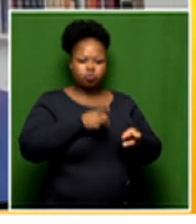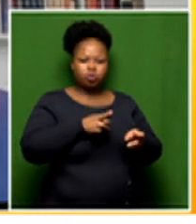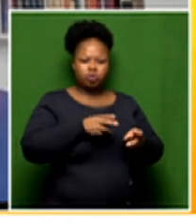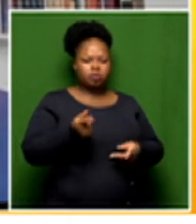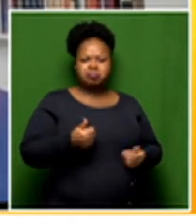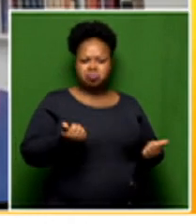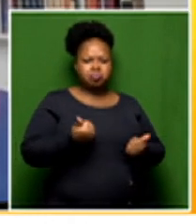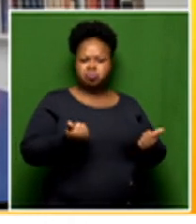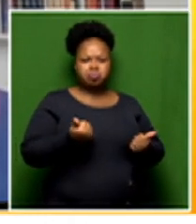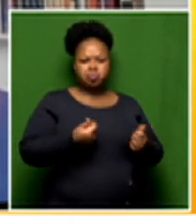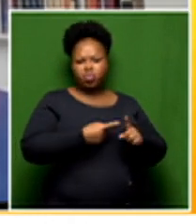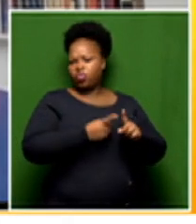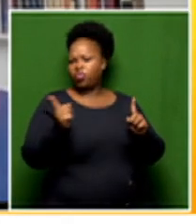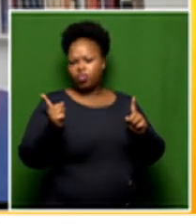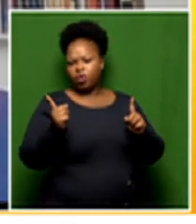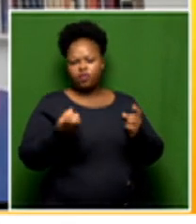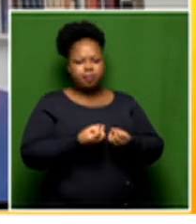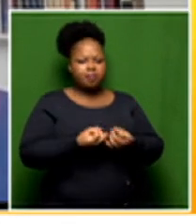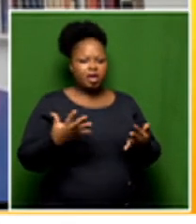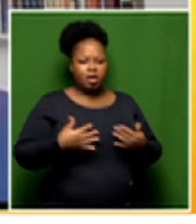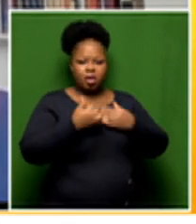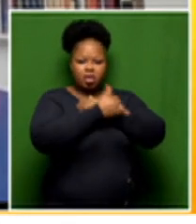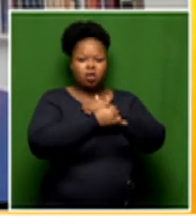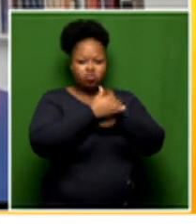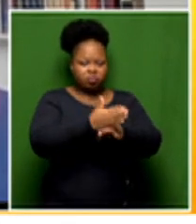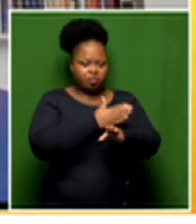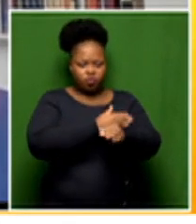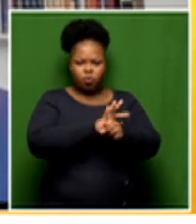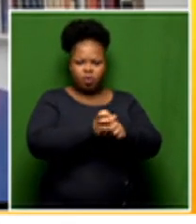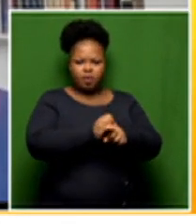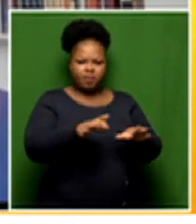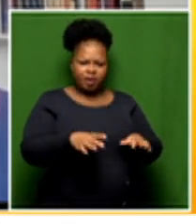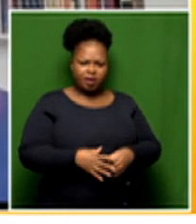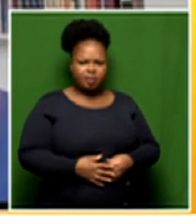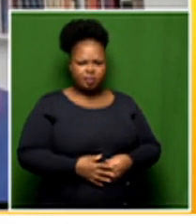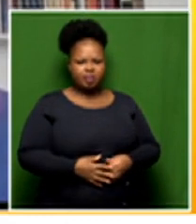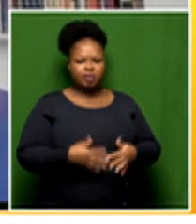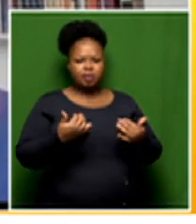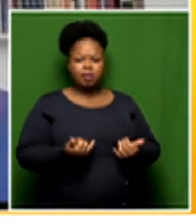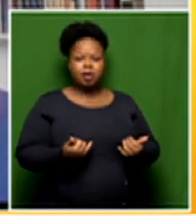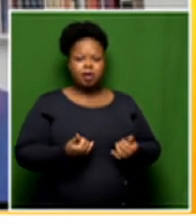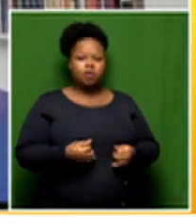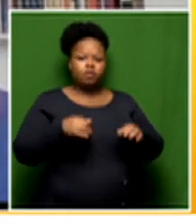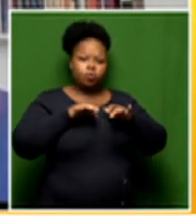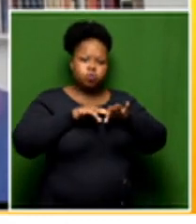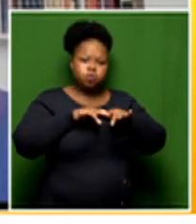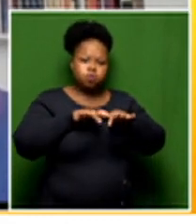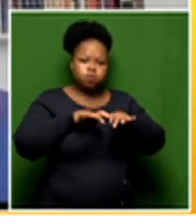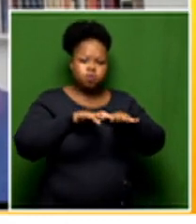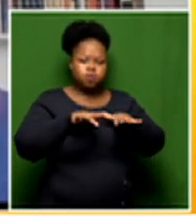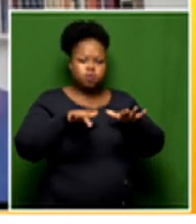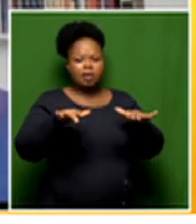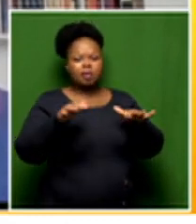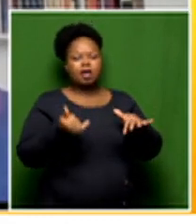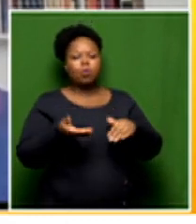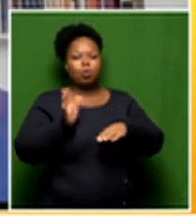was already off track in many countries, even before COVID-19 hit. And the rapid spread of